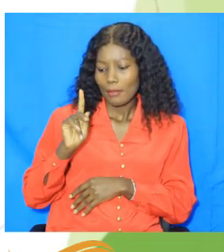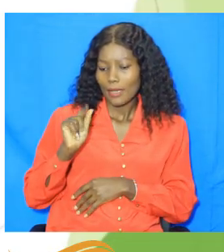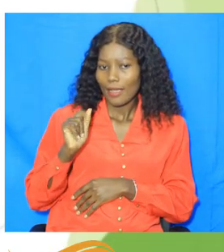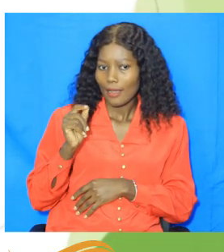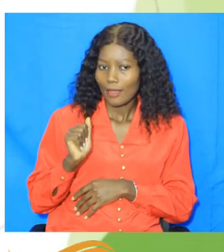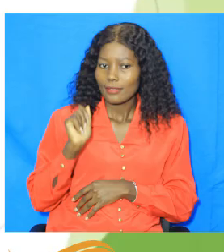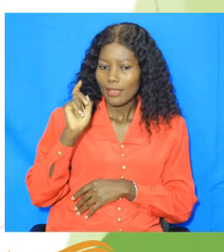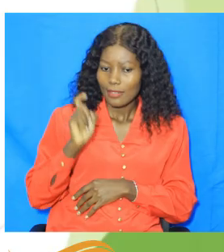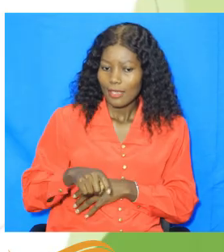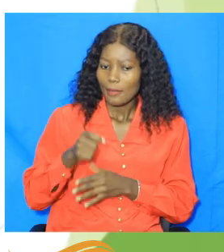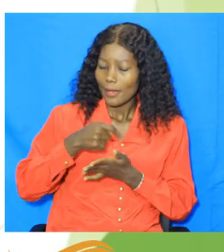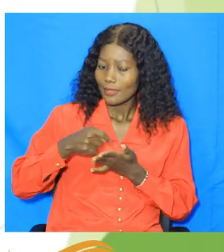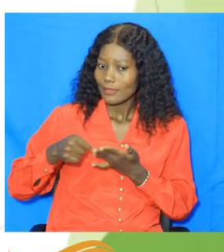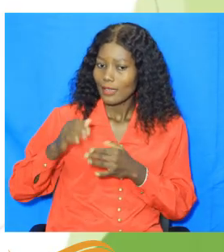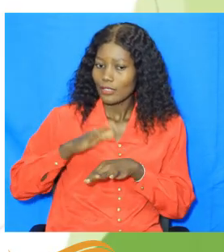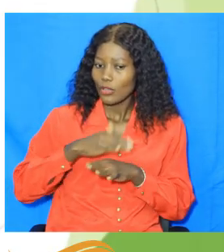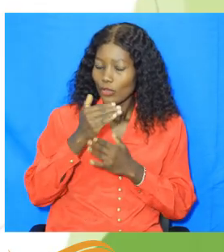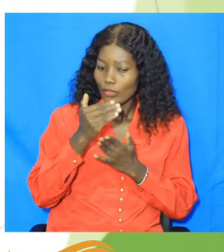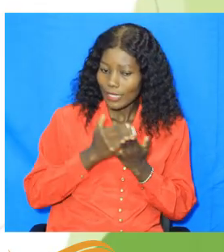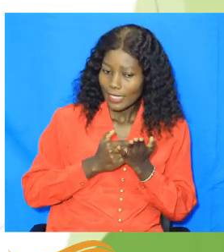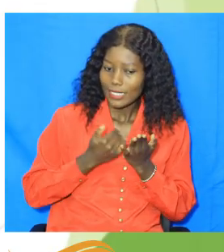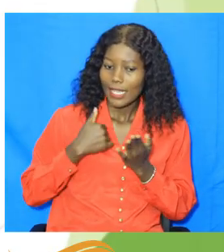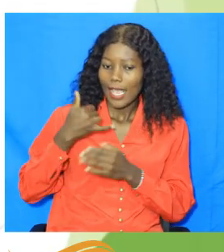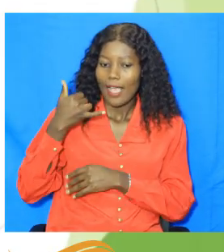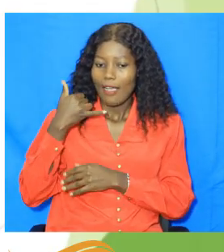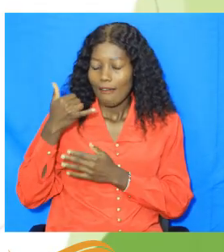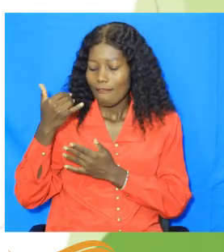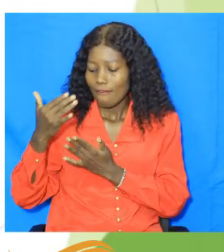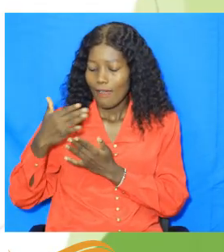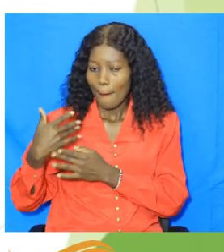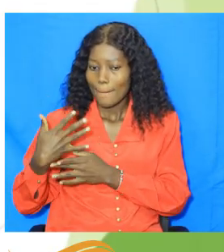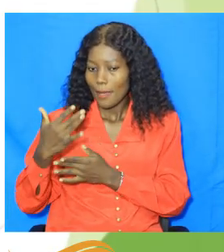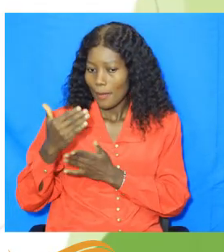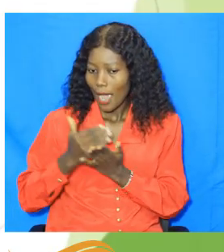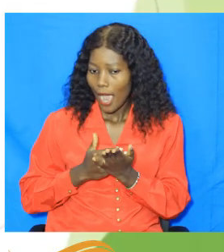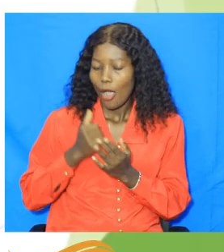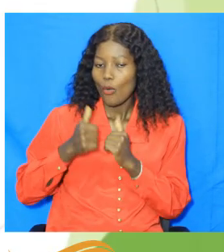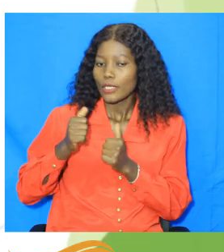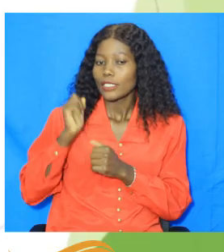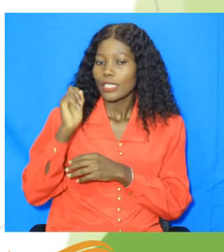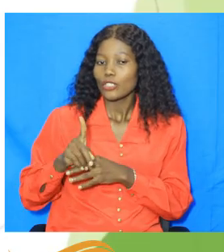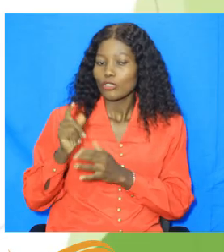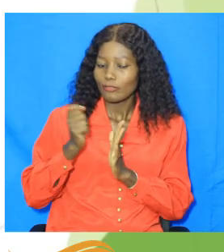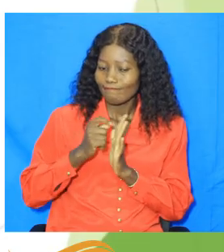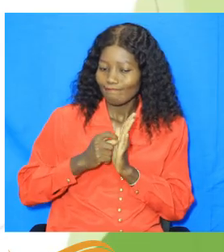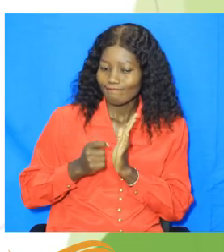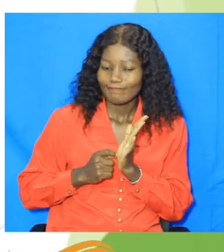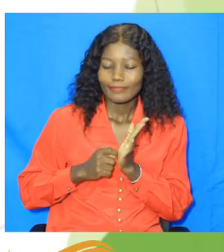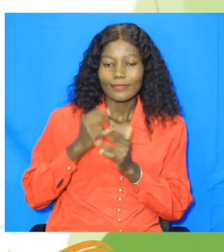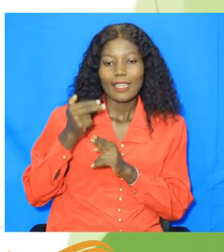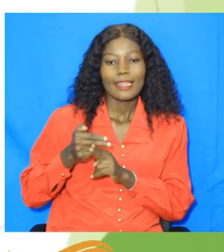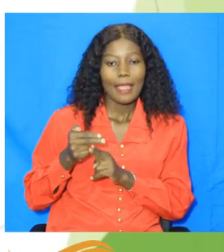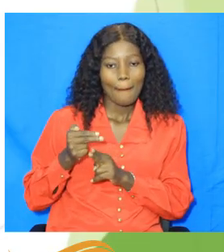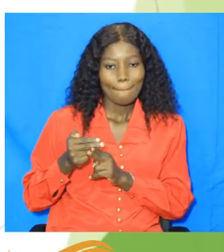write on the kata list. They have a form which they're supposed to fill their name,